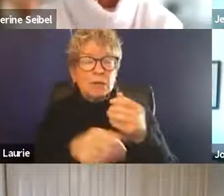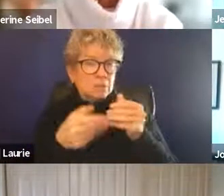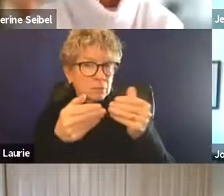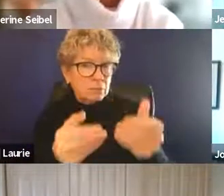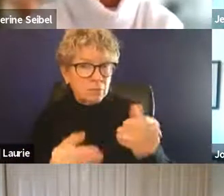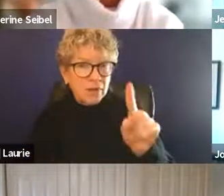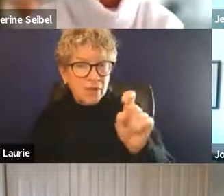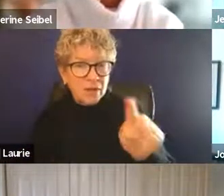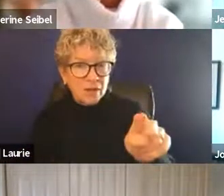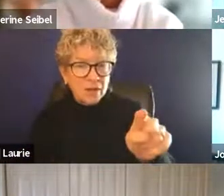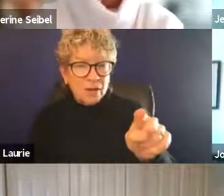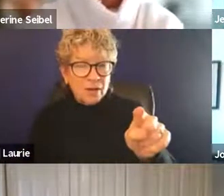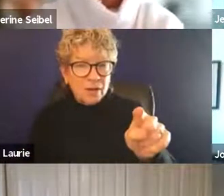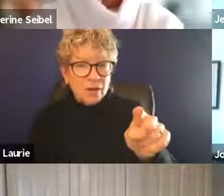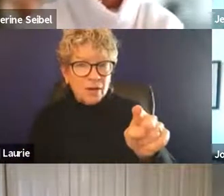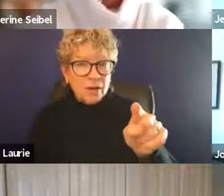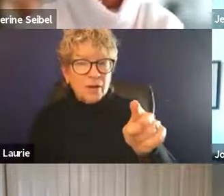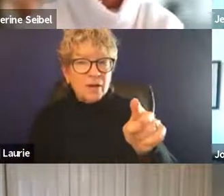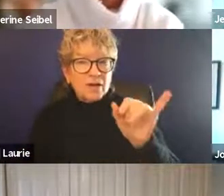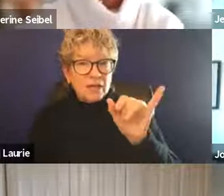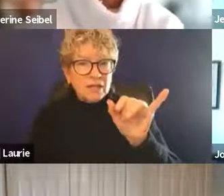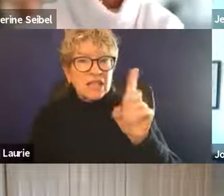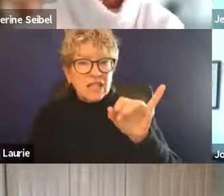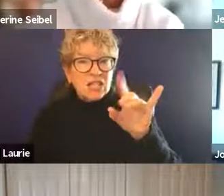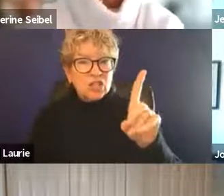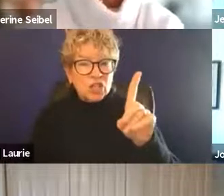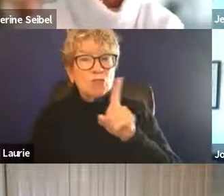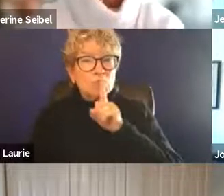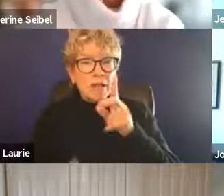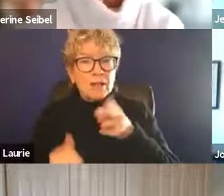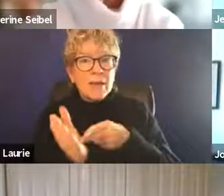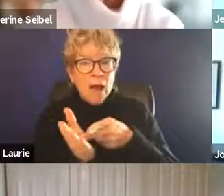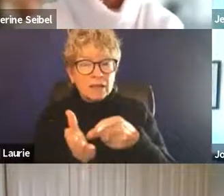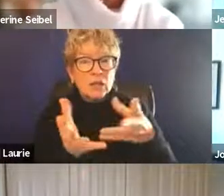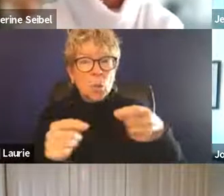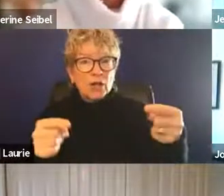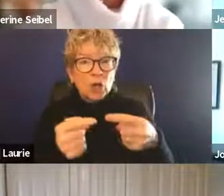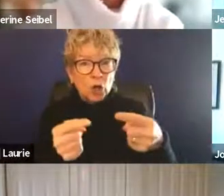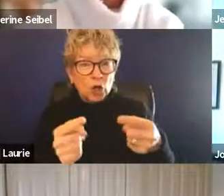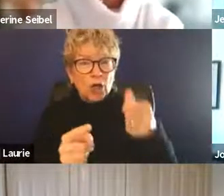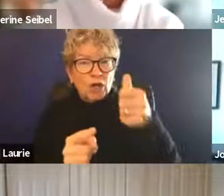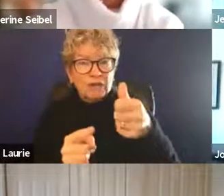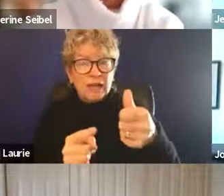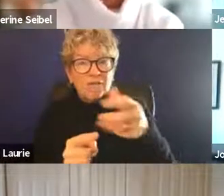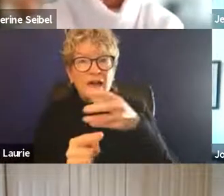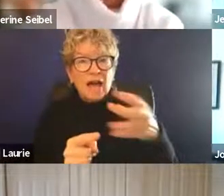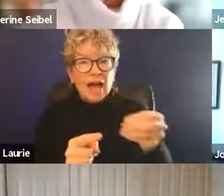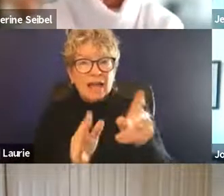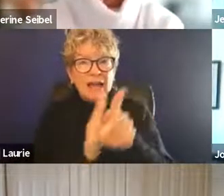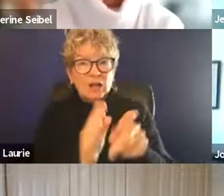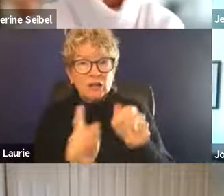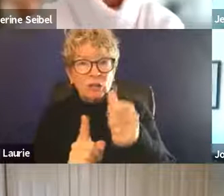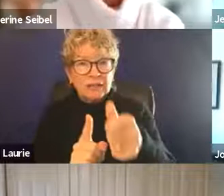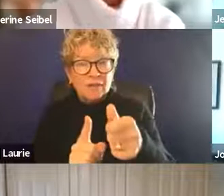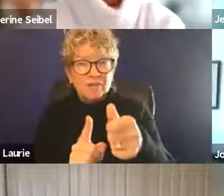had genuinely meant to hurt herself or take her own life when she cut her wrists.